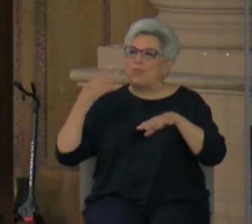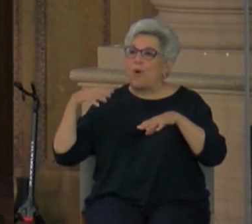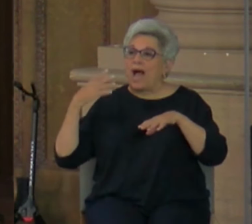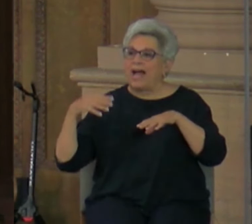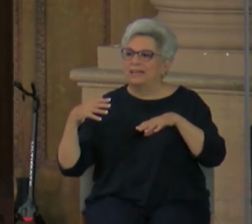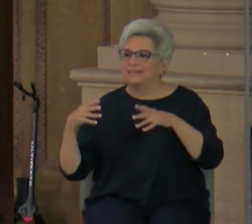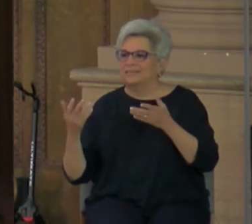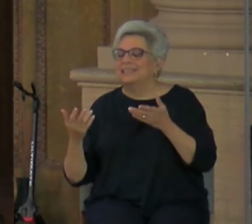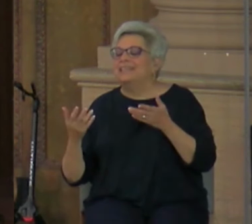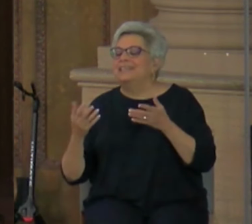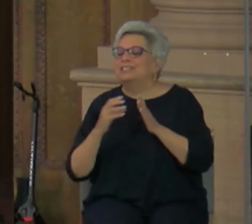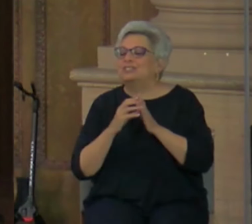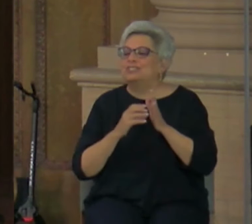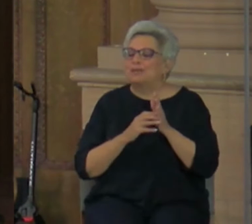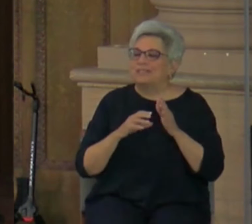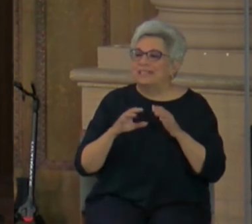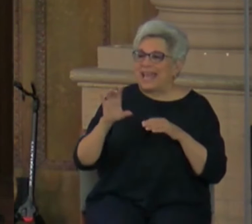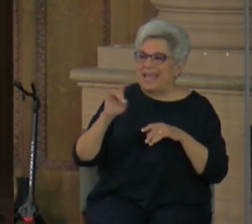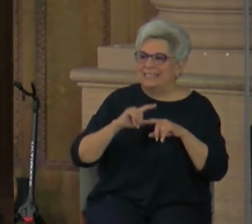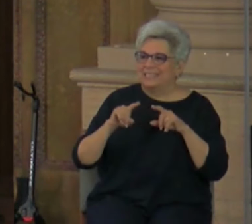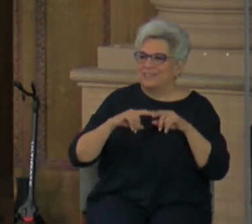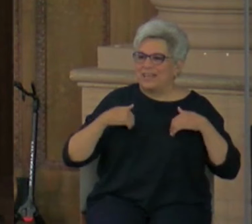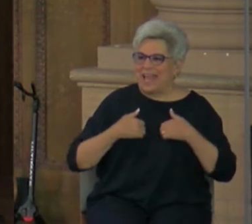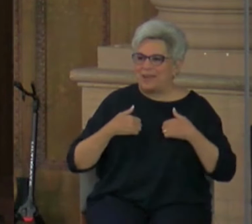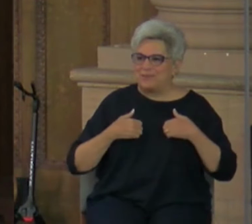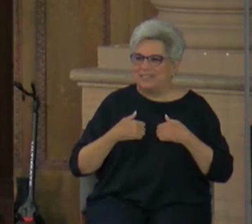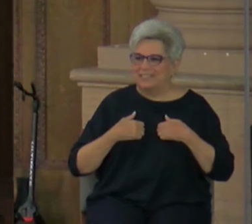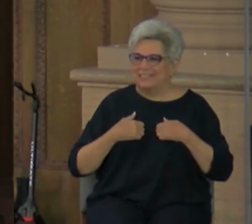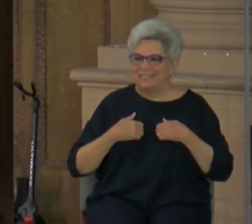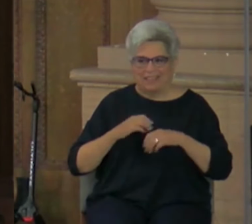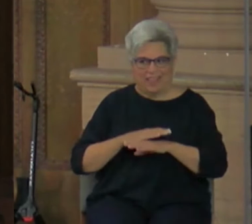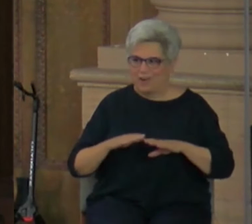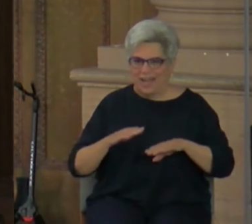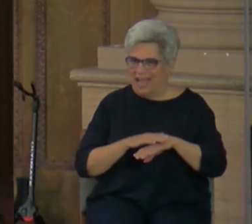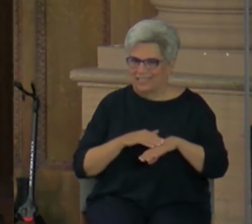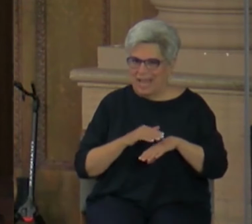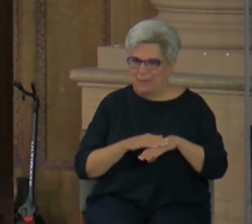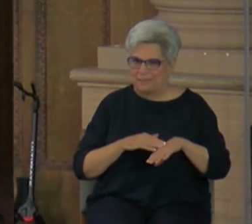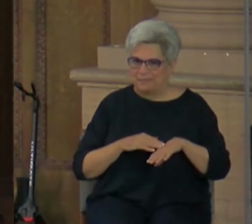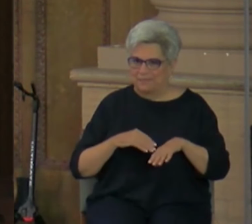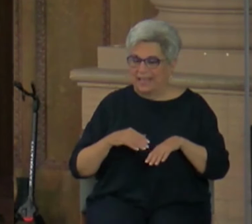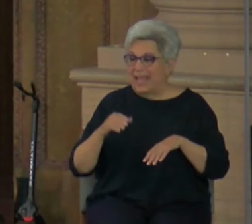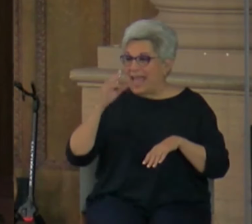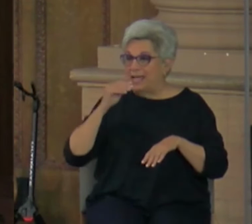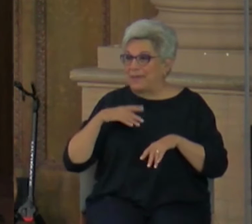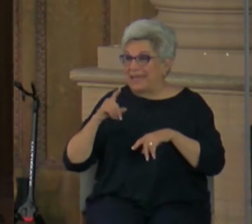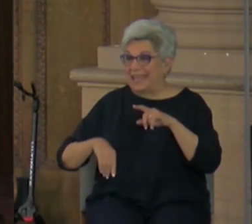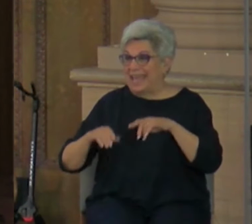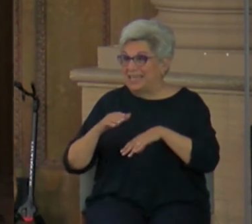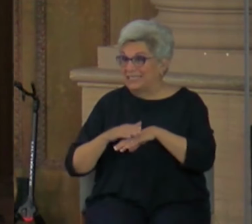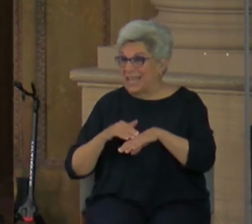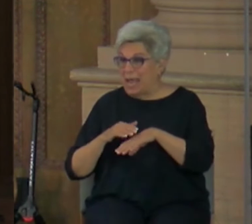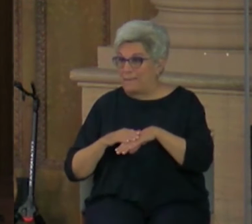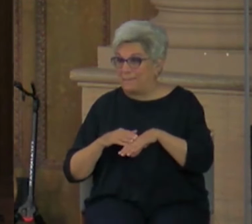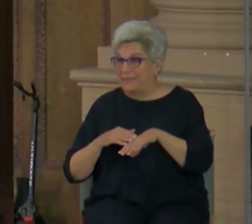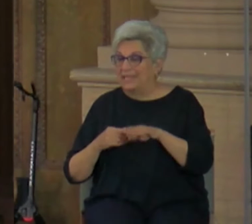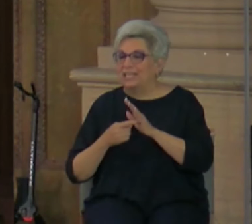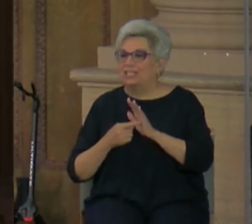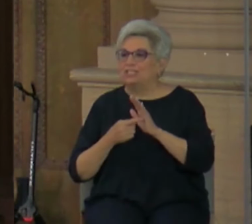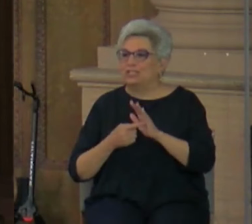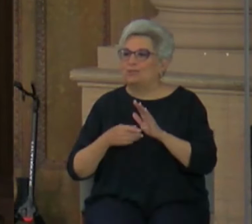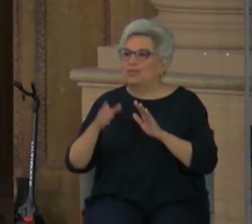and through chapter 39, he lists 8 different animals, all of which are either untamable or hard to tame, and he shows that he's over